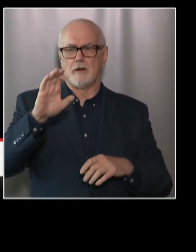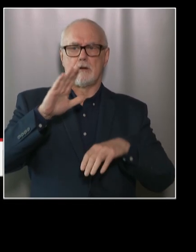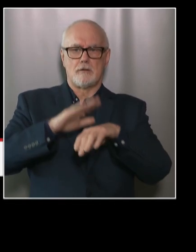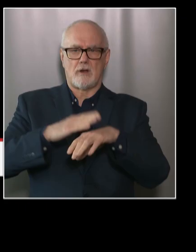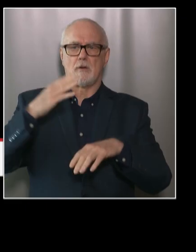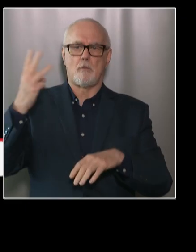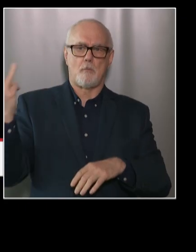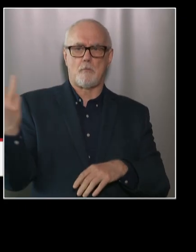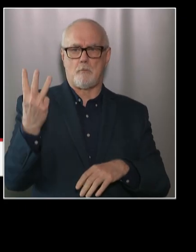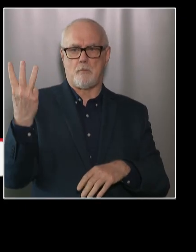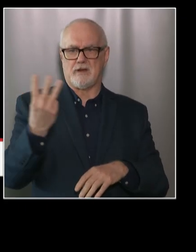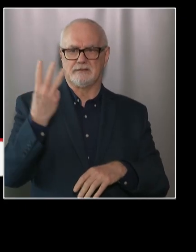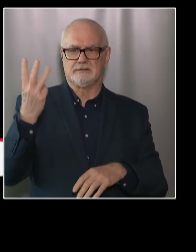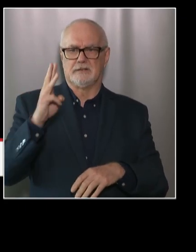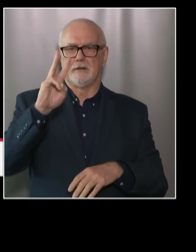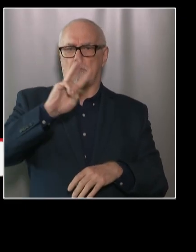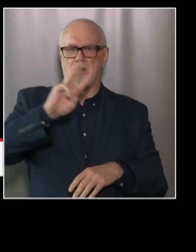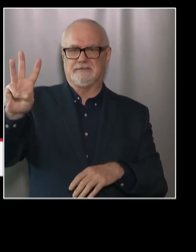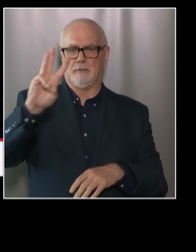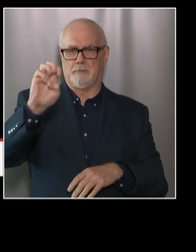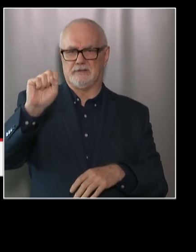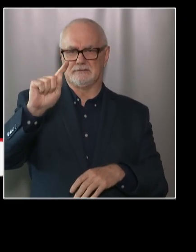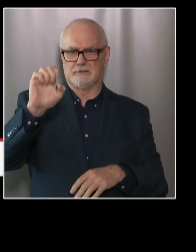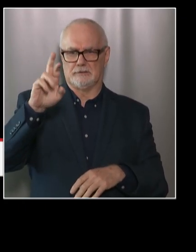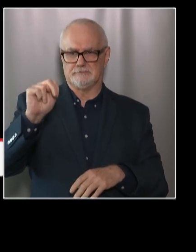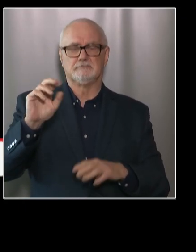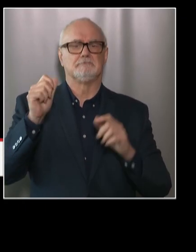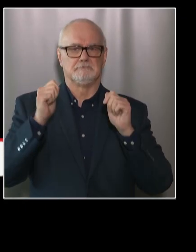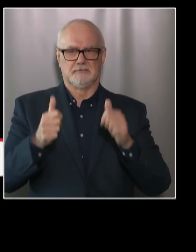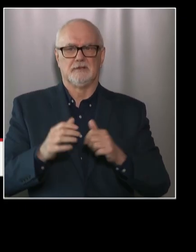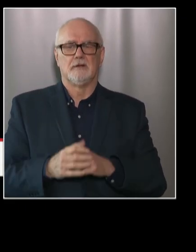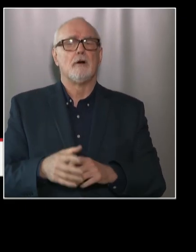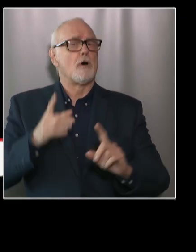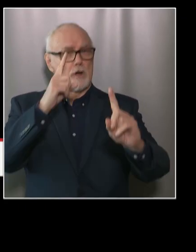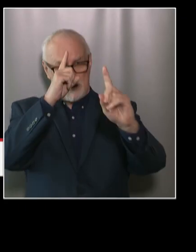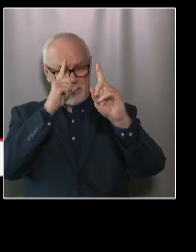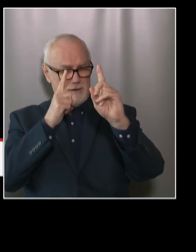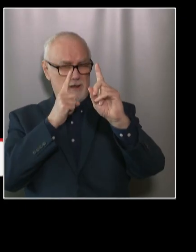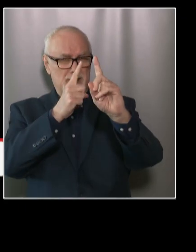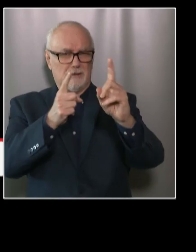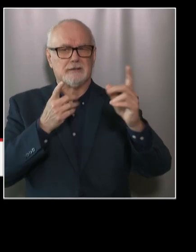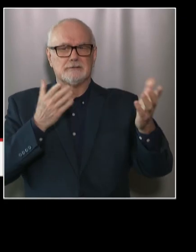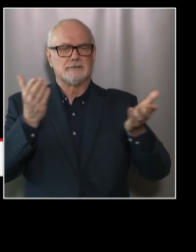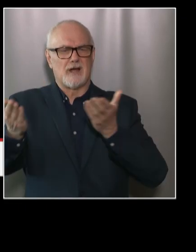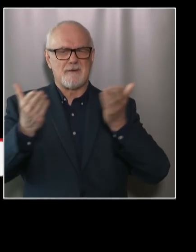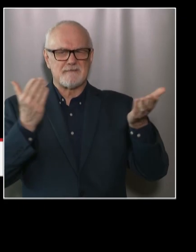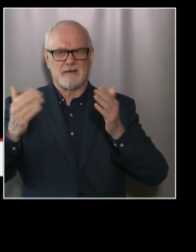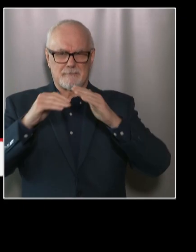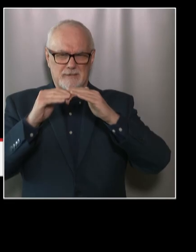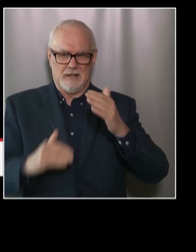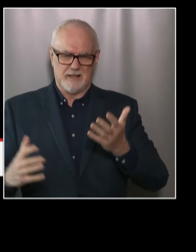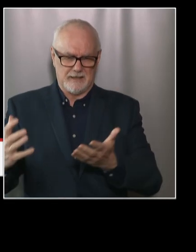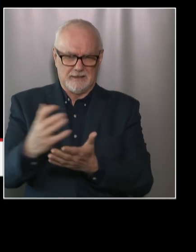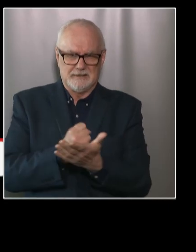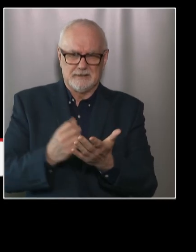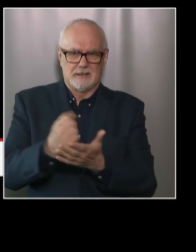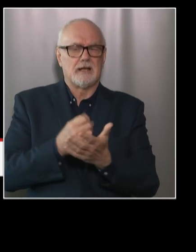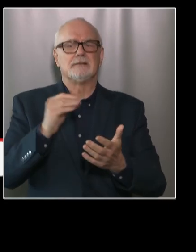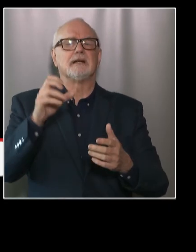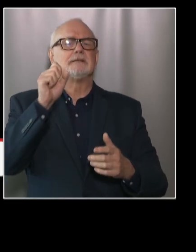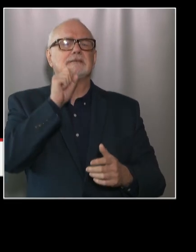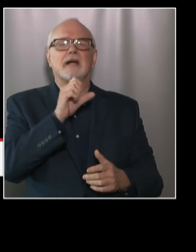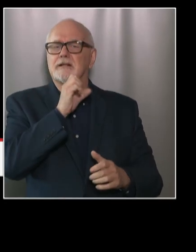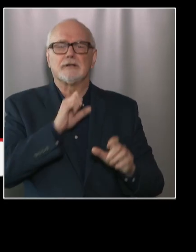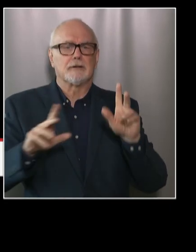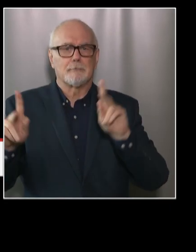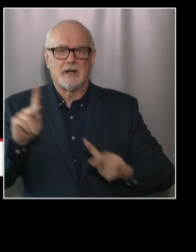facilities, and its mission is to serve low and moderate income D.C. seniors. The first element of this project was to